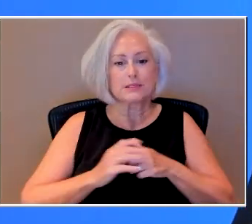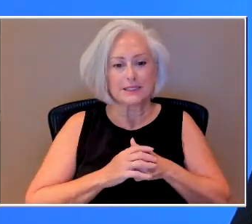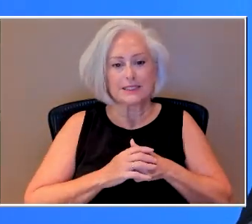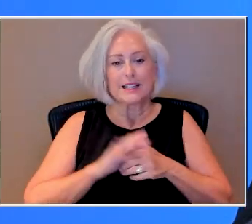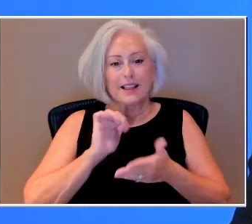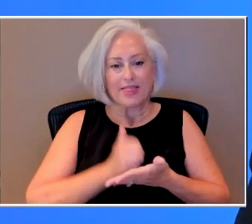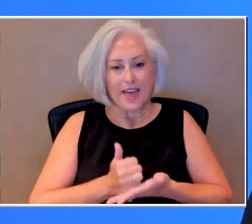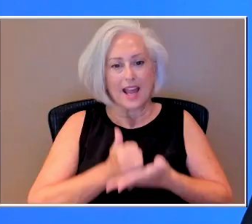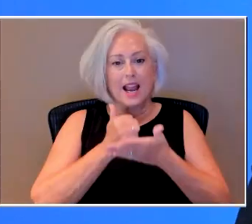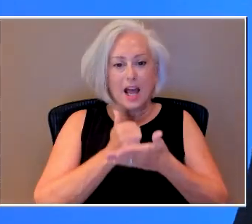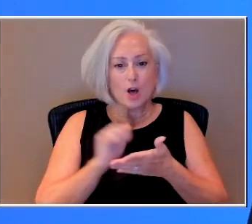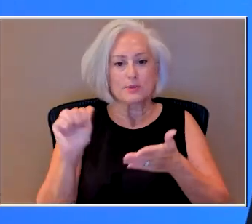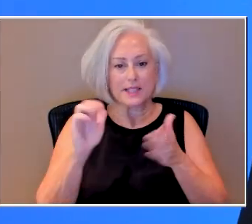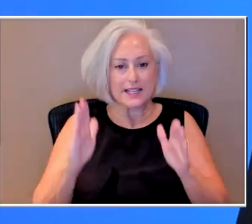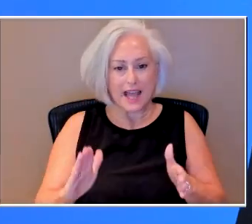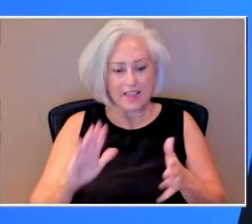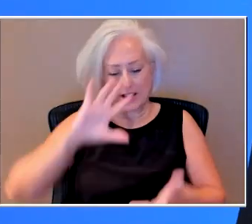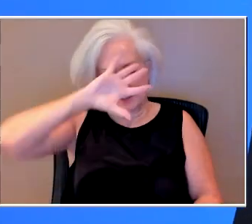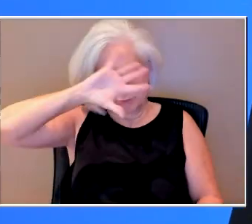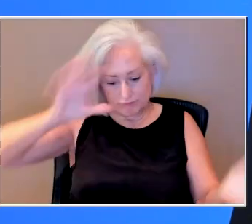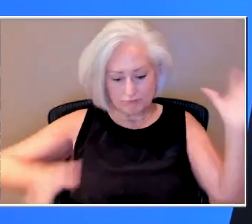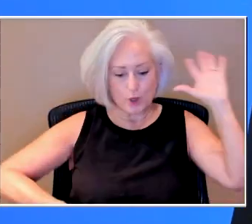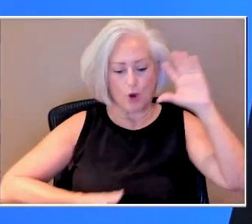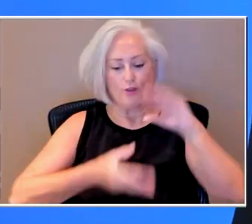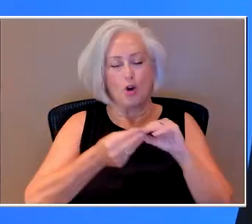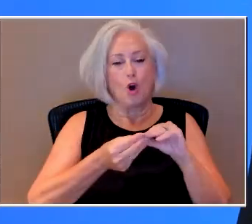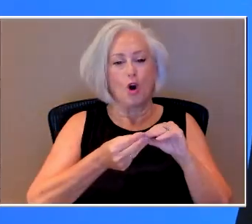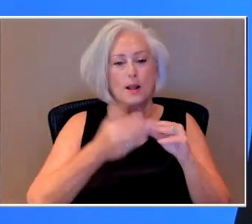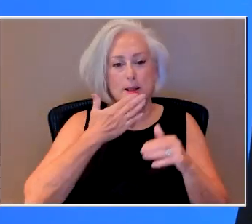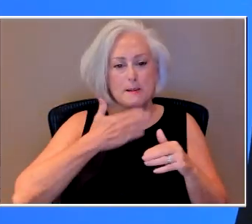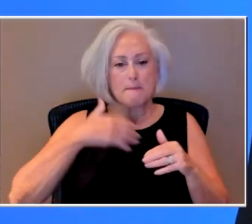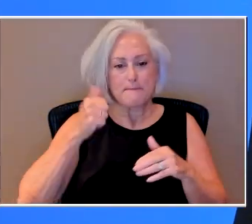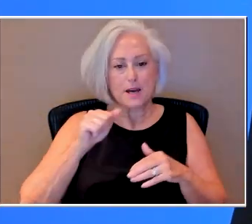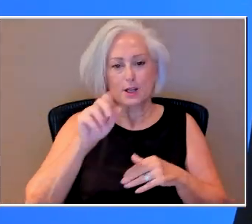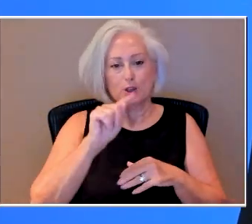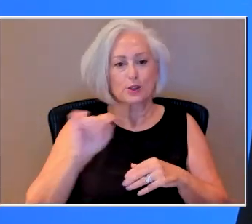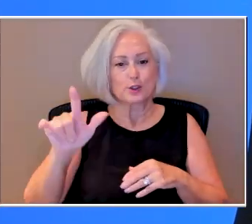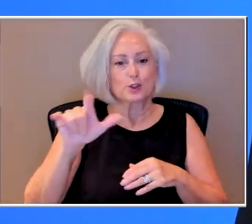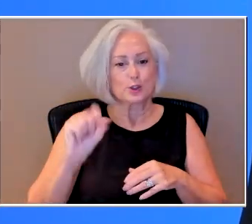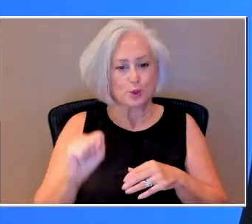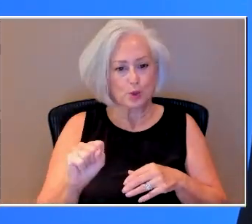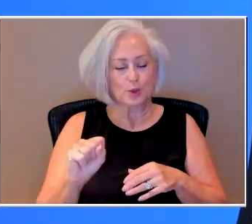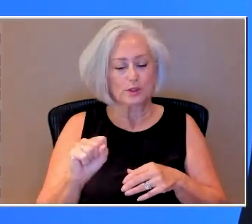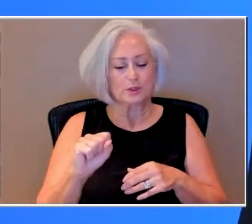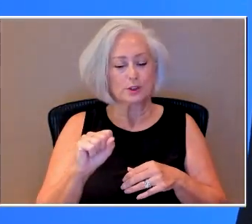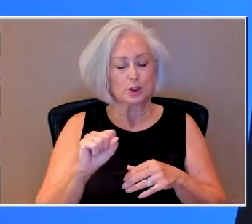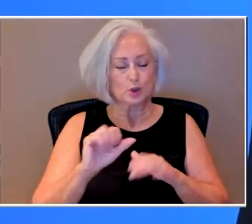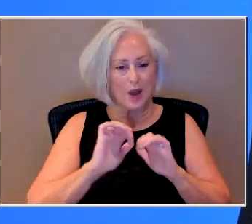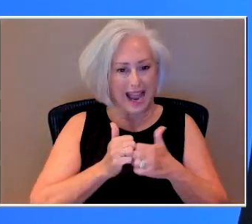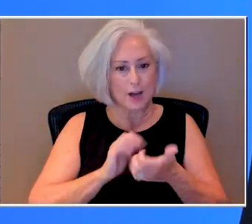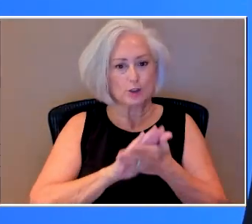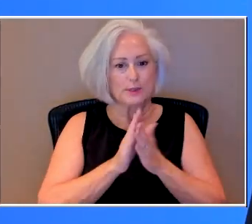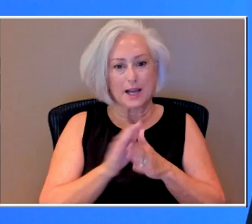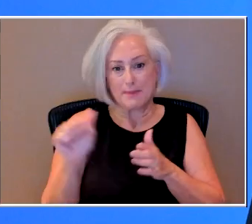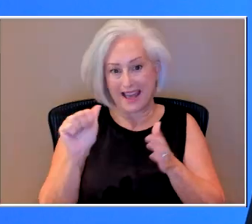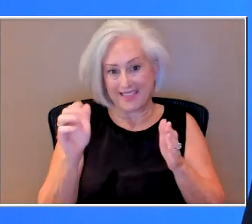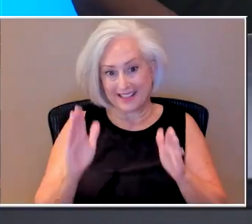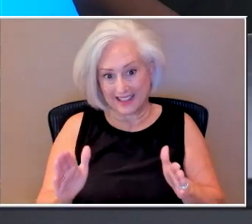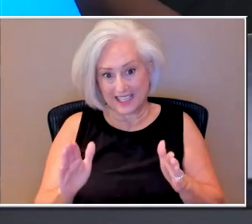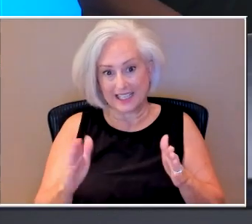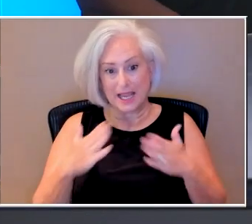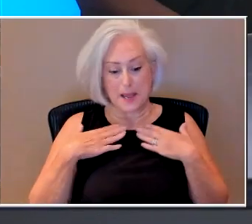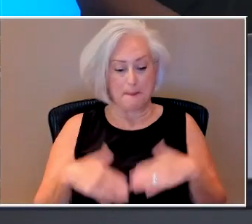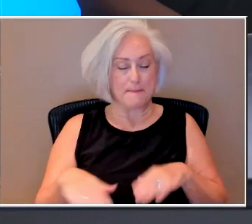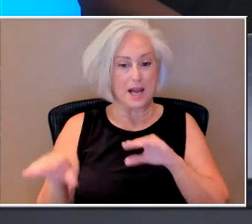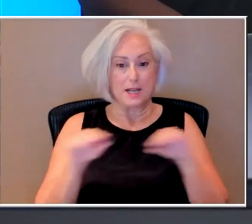athlete an overall better tool bag on how to be athletic and move their body as well. Tony wants to